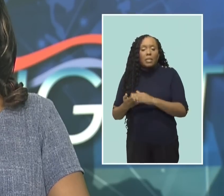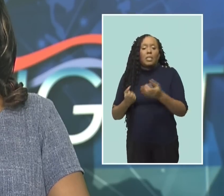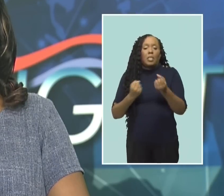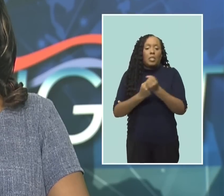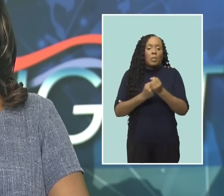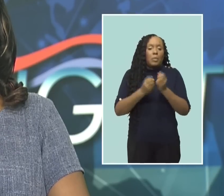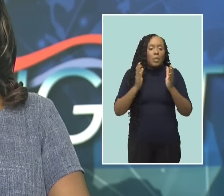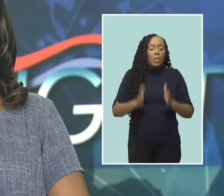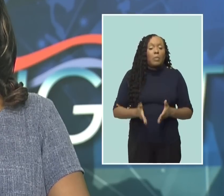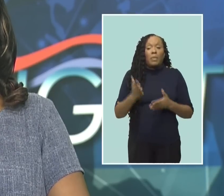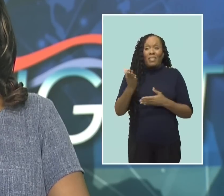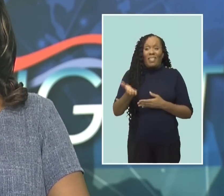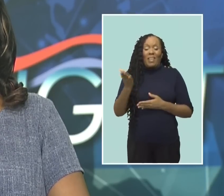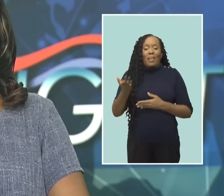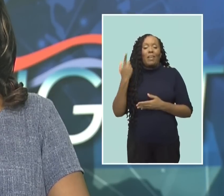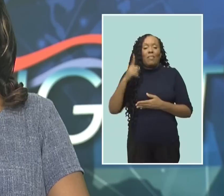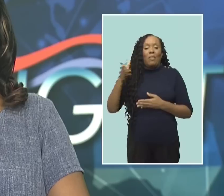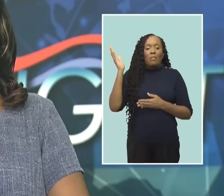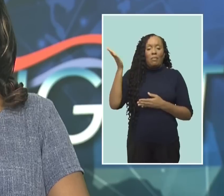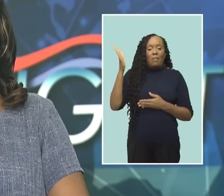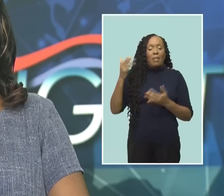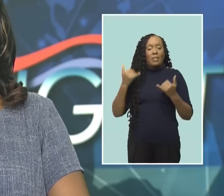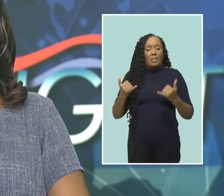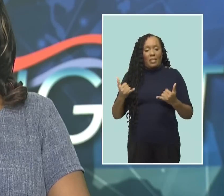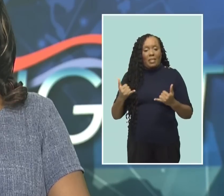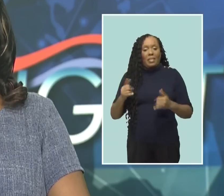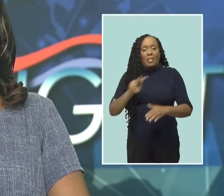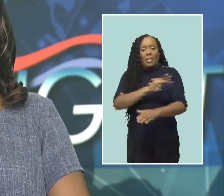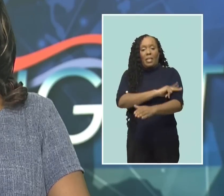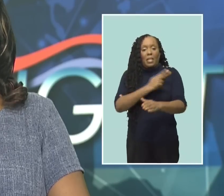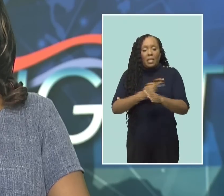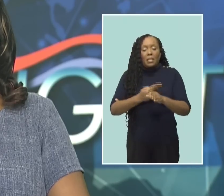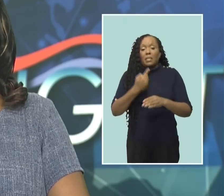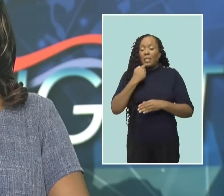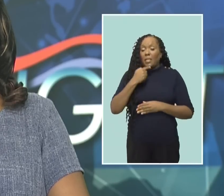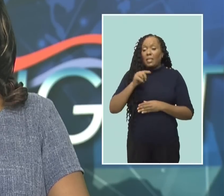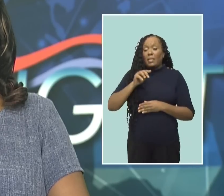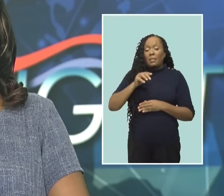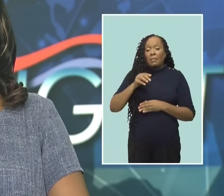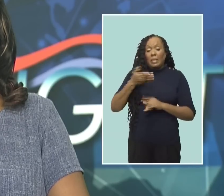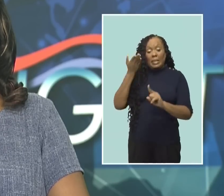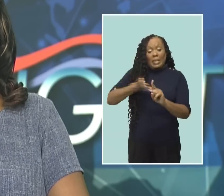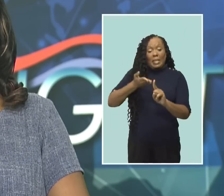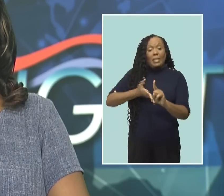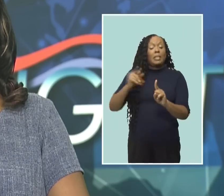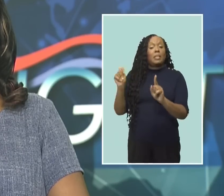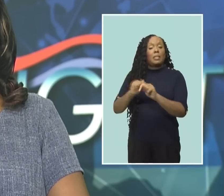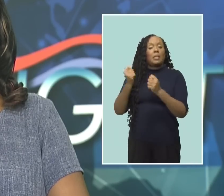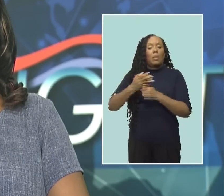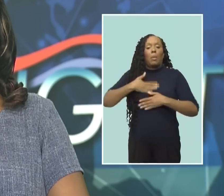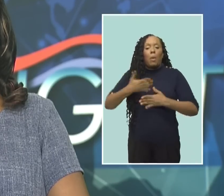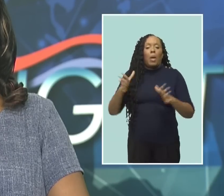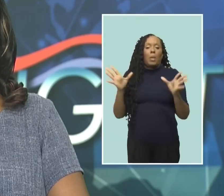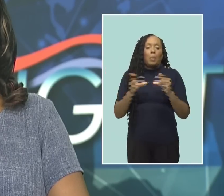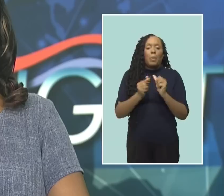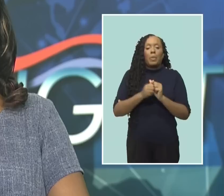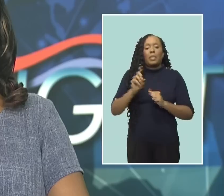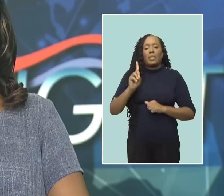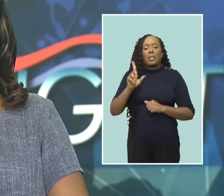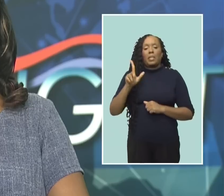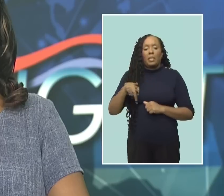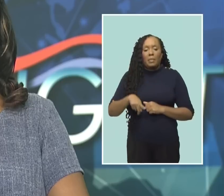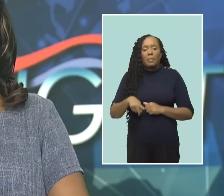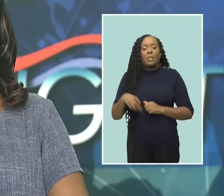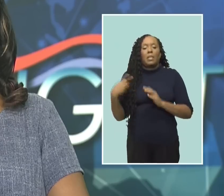with their supporters, were present for the debate. Minister Humphrey says he and his team are willing to meet with the opposition